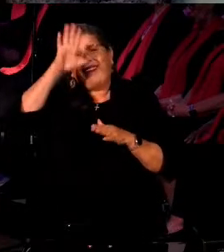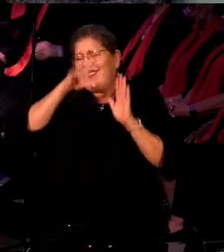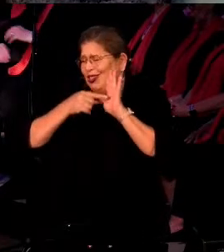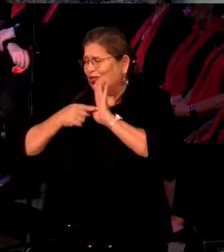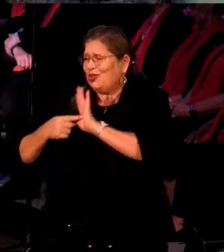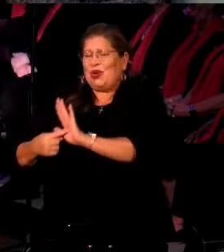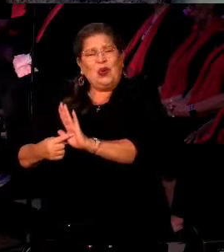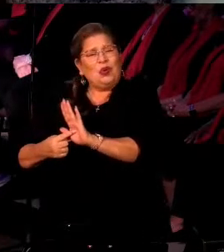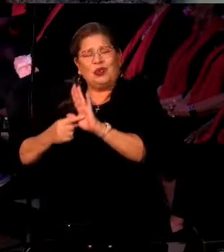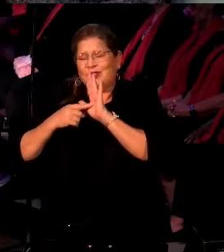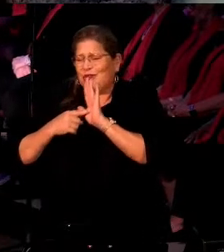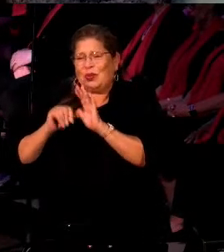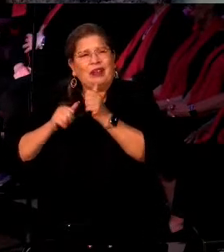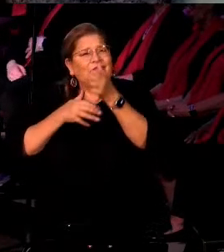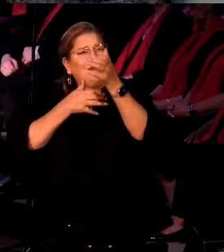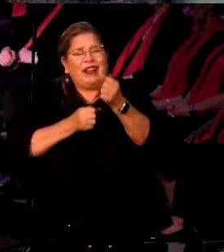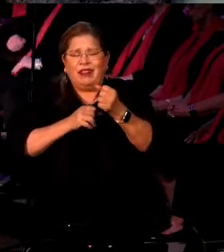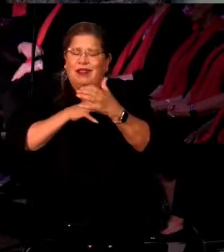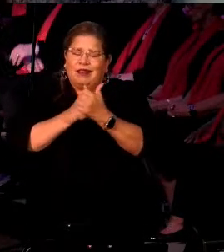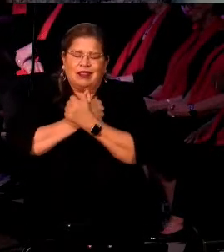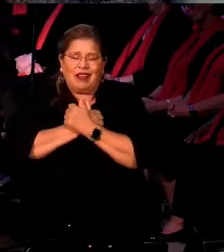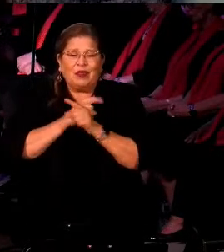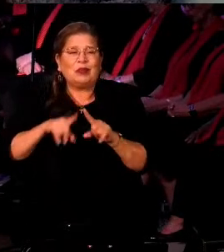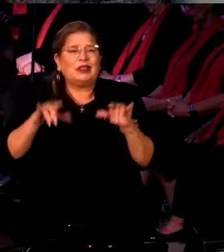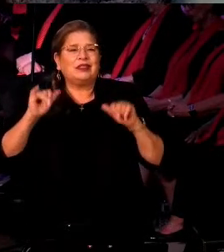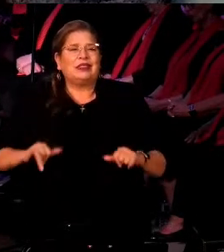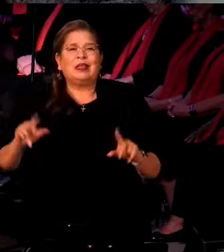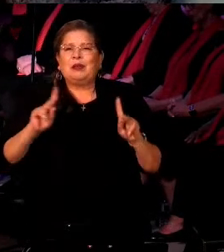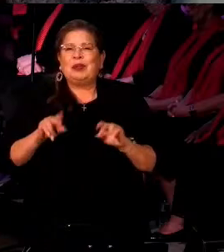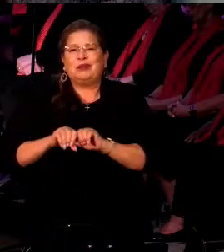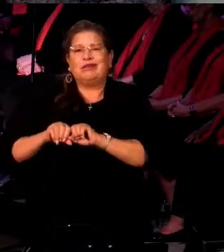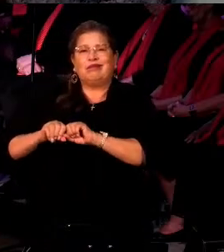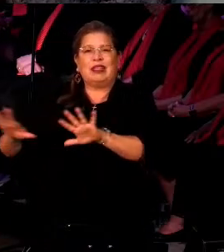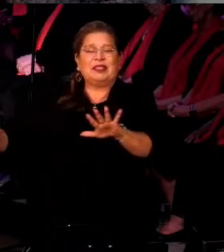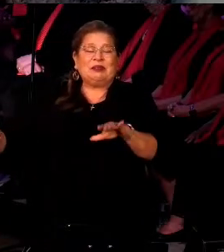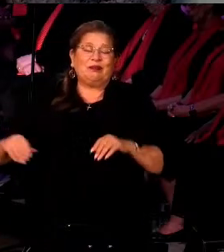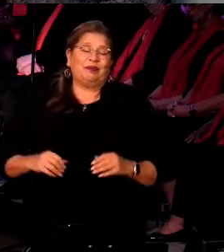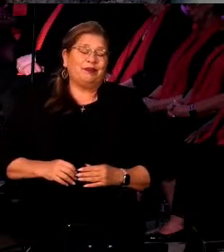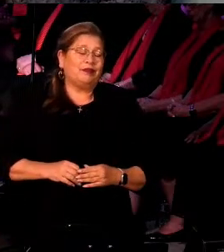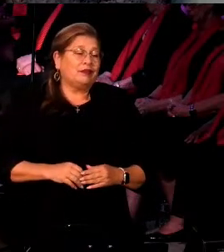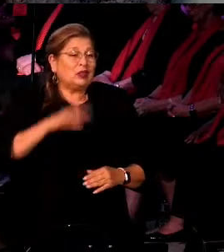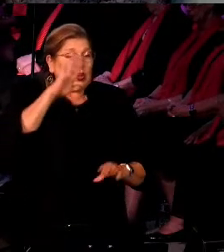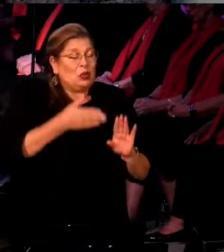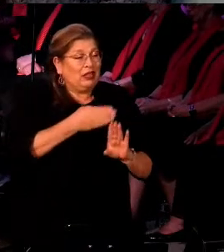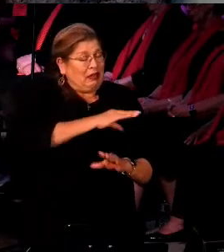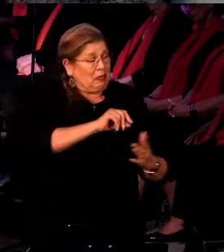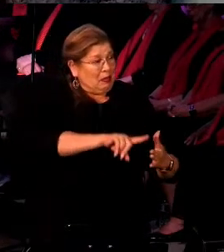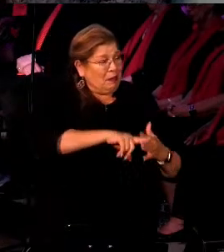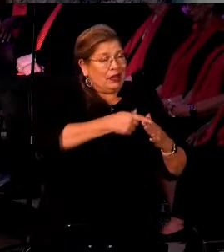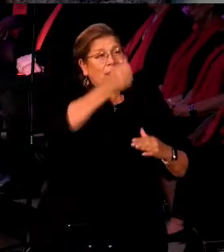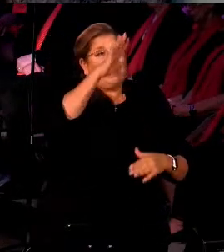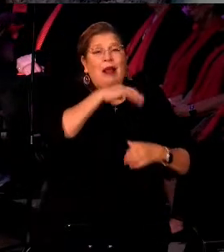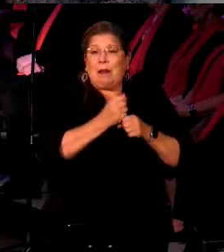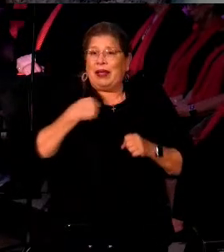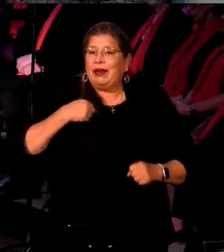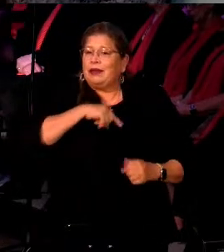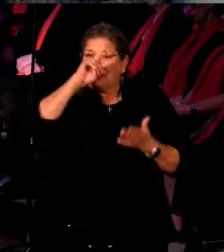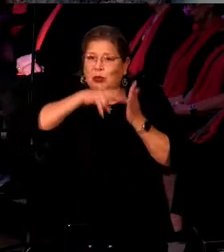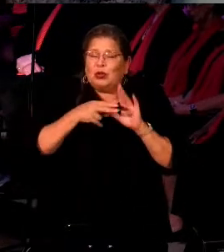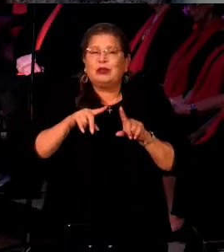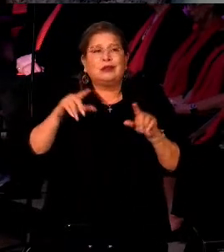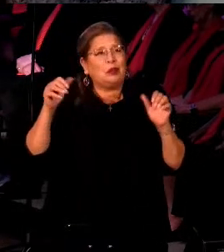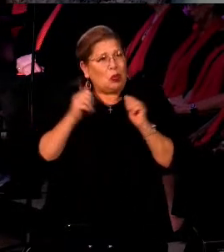himself faithful and loving, they fled. In the beginning, God created us to be with him, to walk with